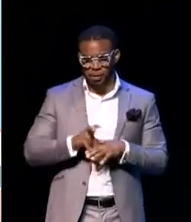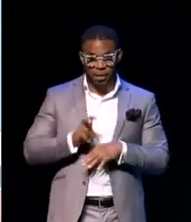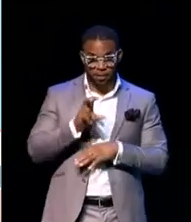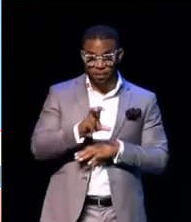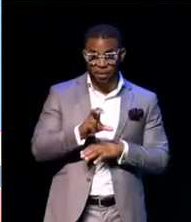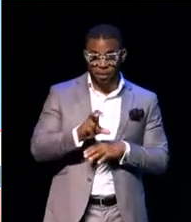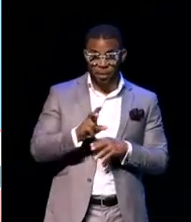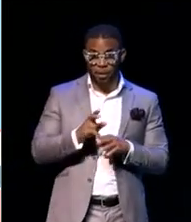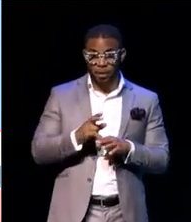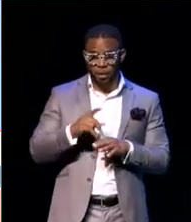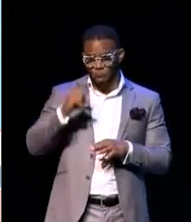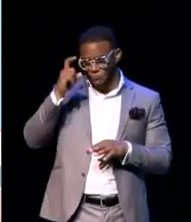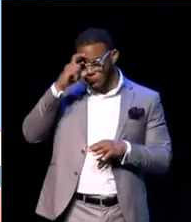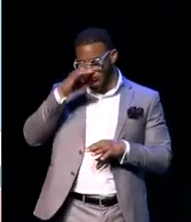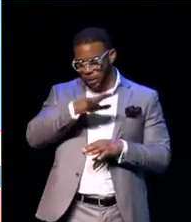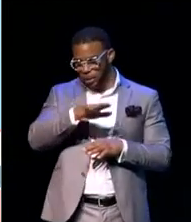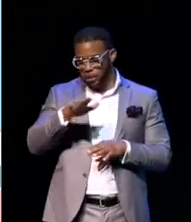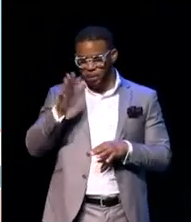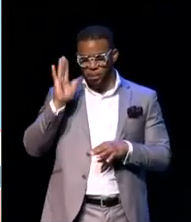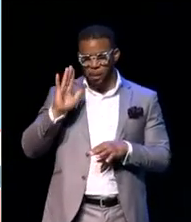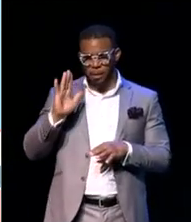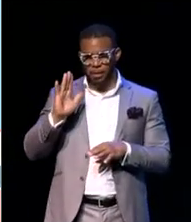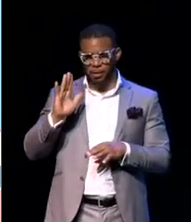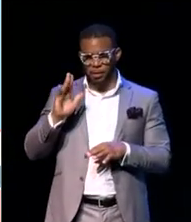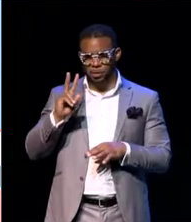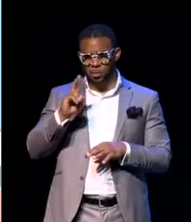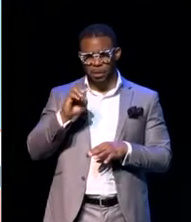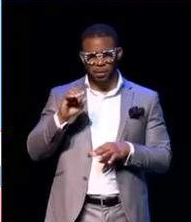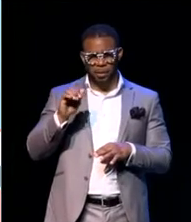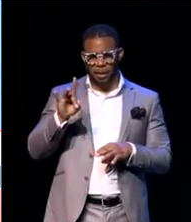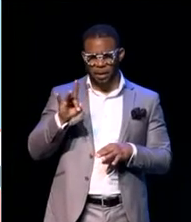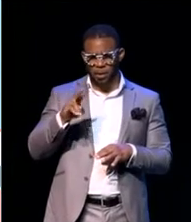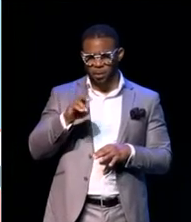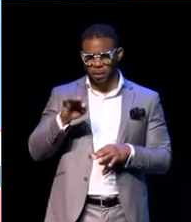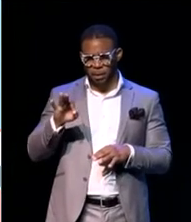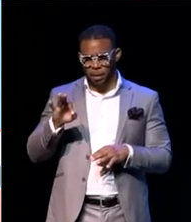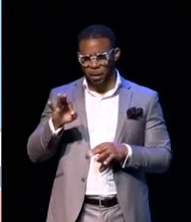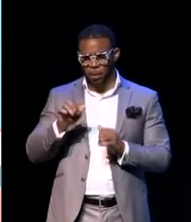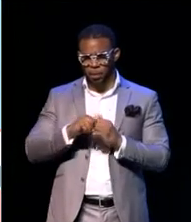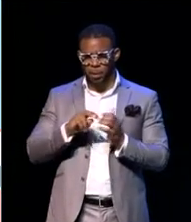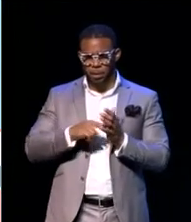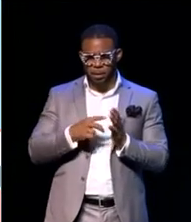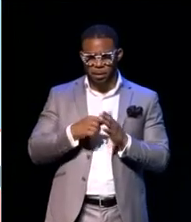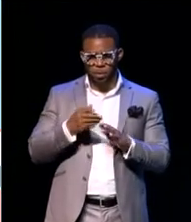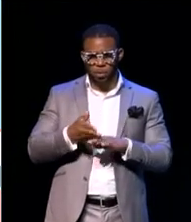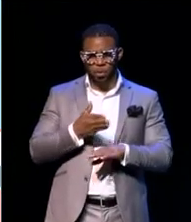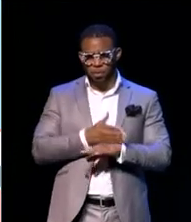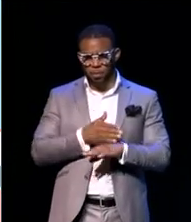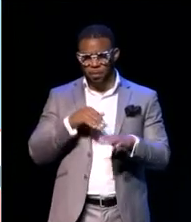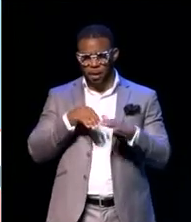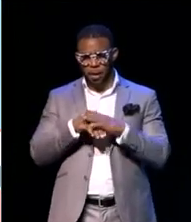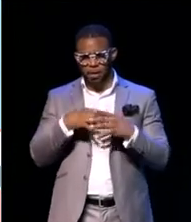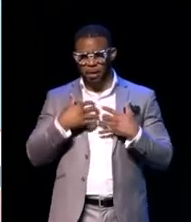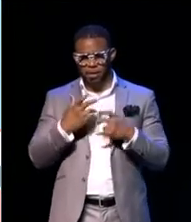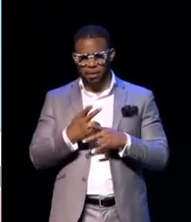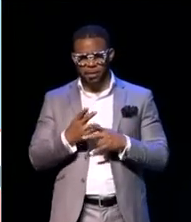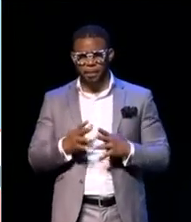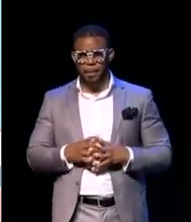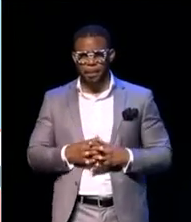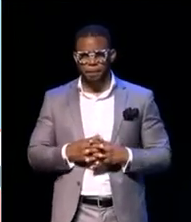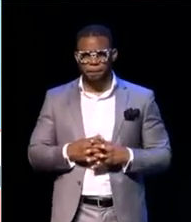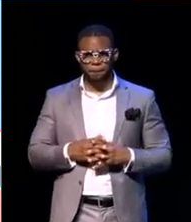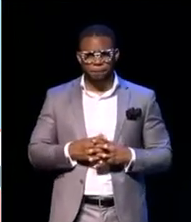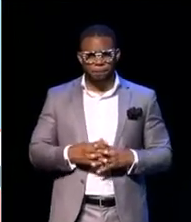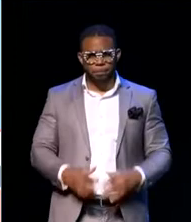invested extremely wisely back in 2008, 2009, with the intent to improve access to health care.